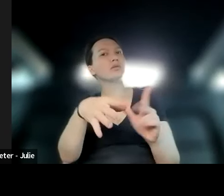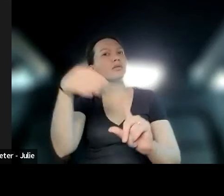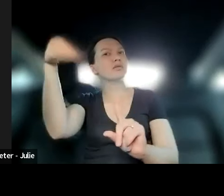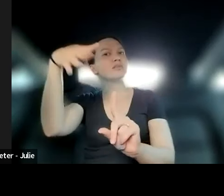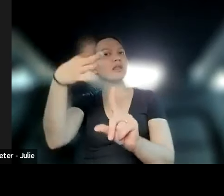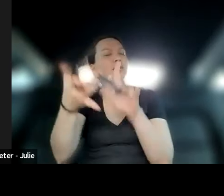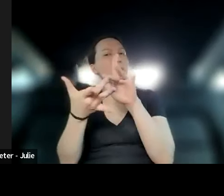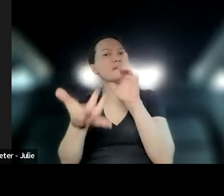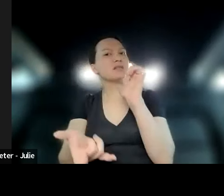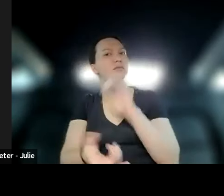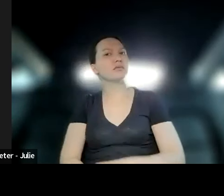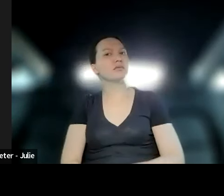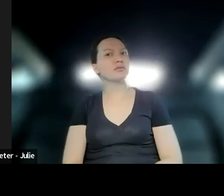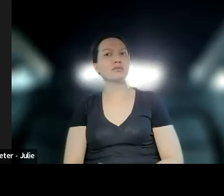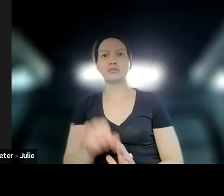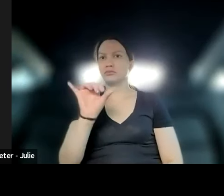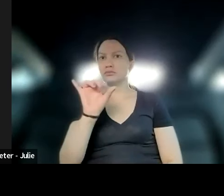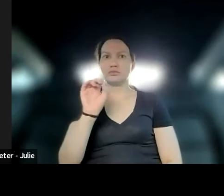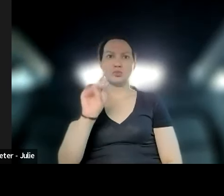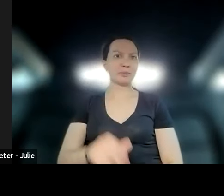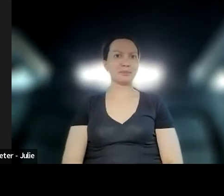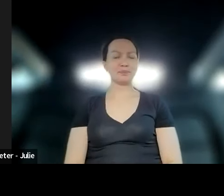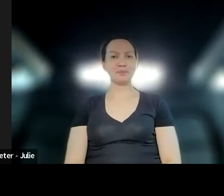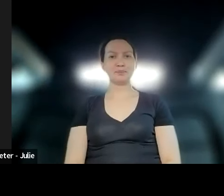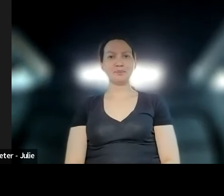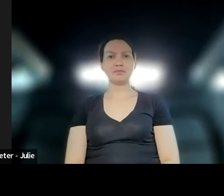missing. Okay.